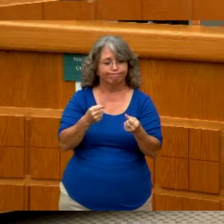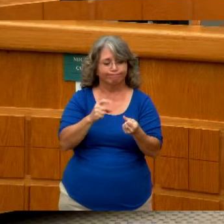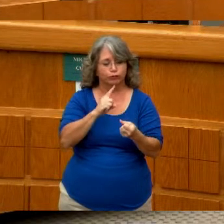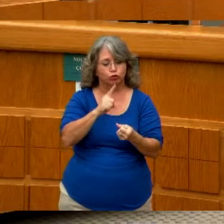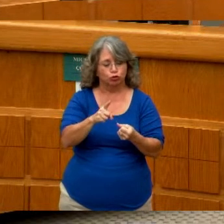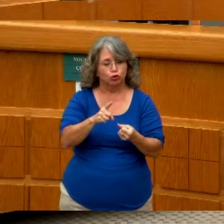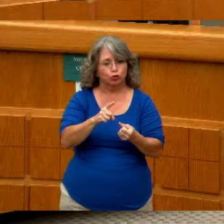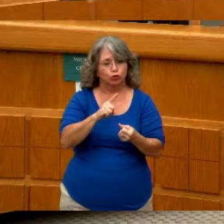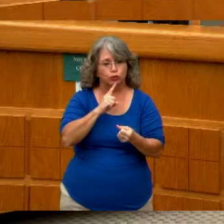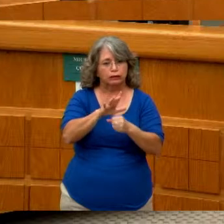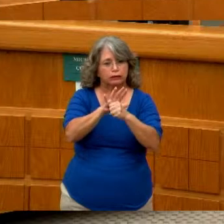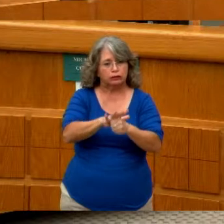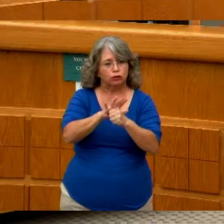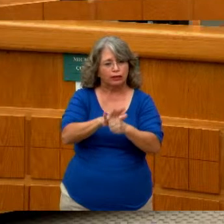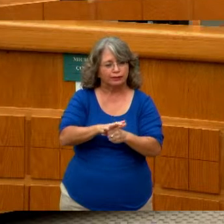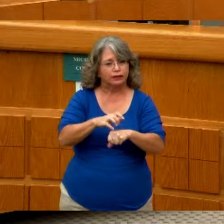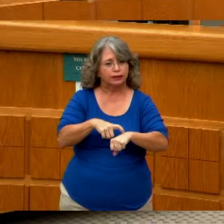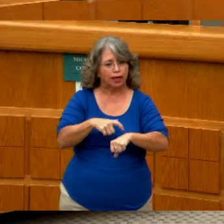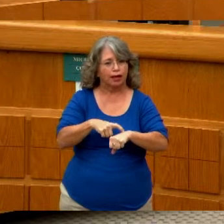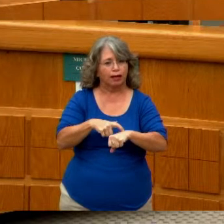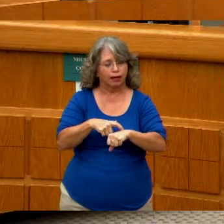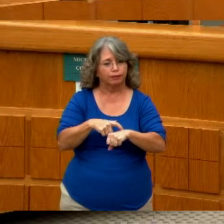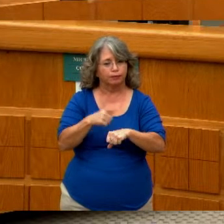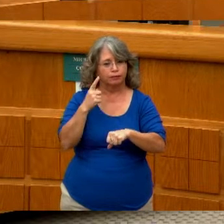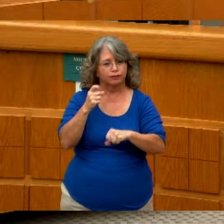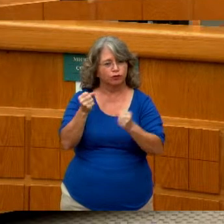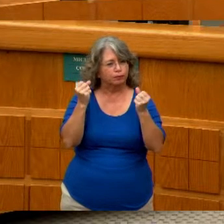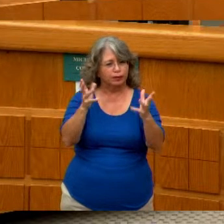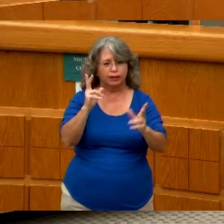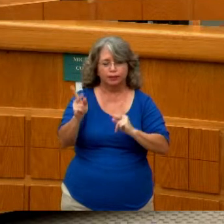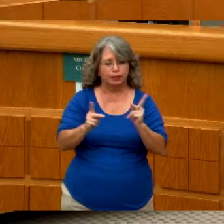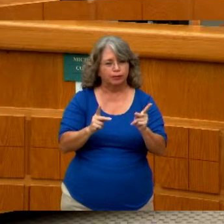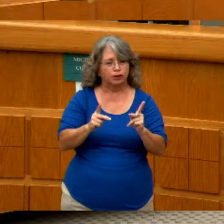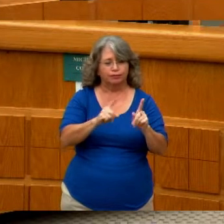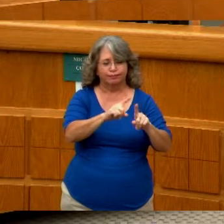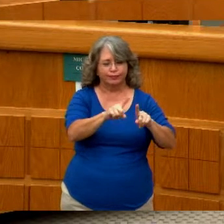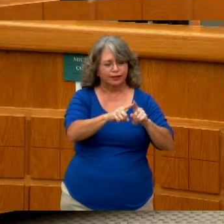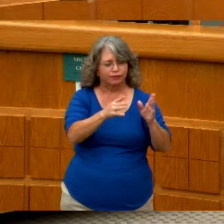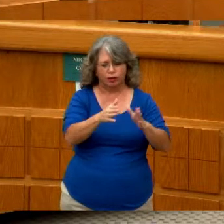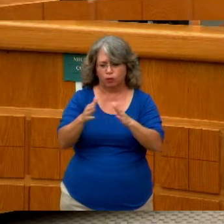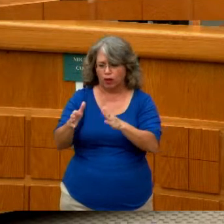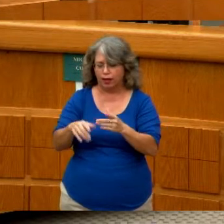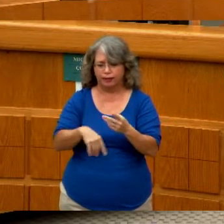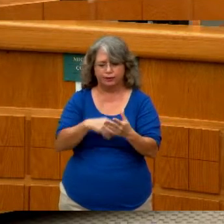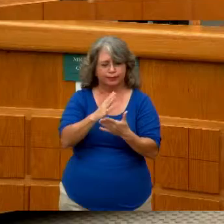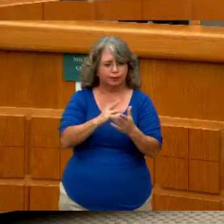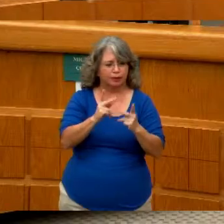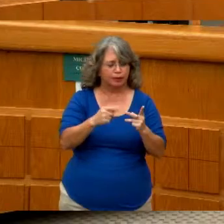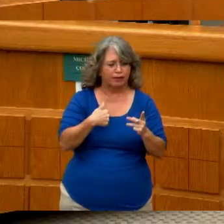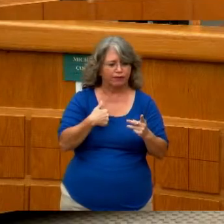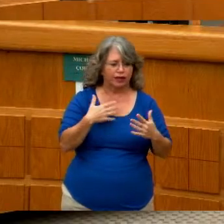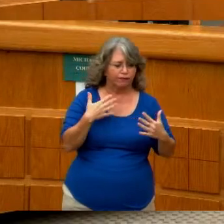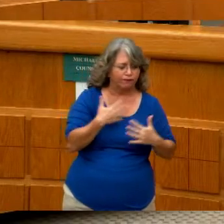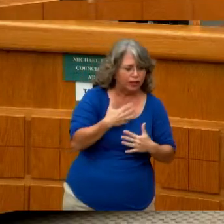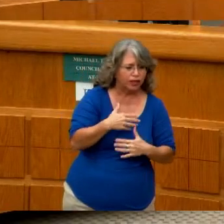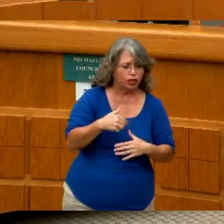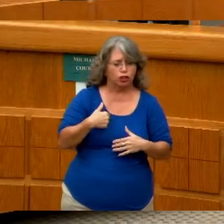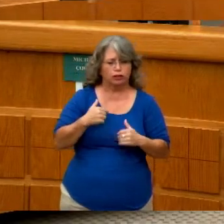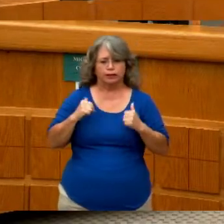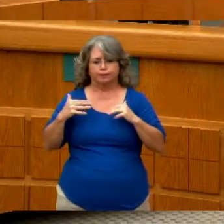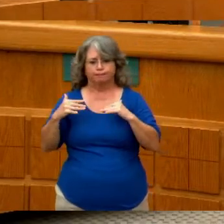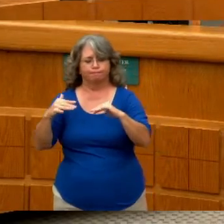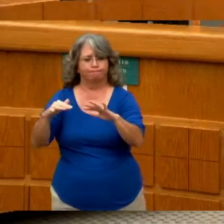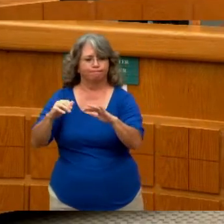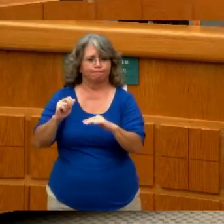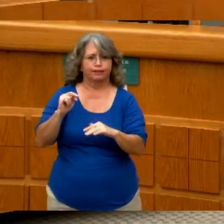that this is a very stressful time for people in so many different ways, and it's a combination of